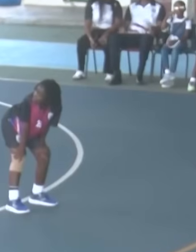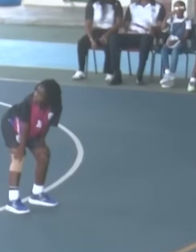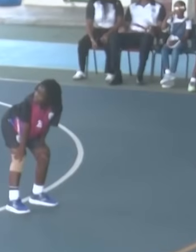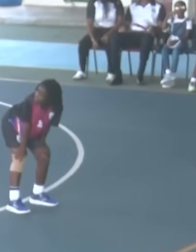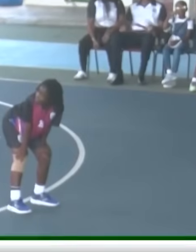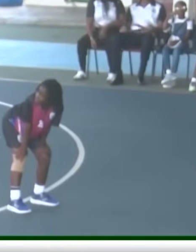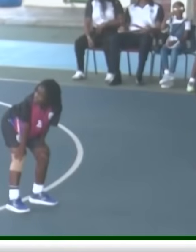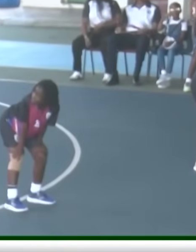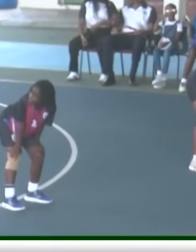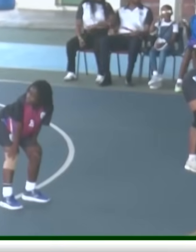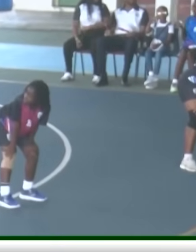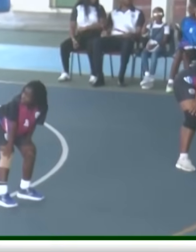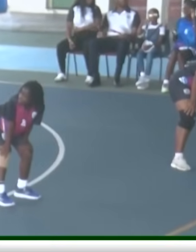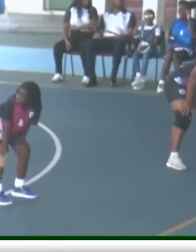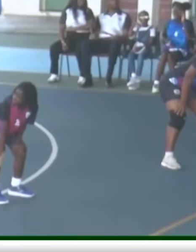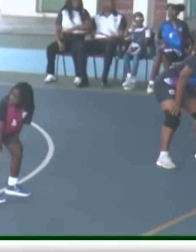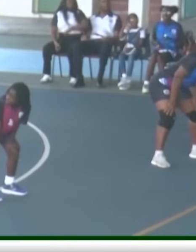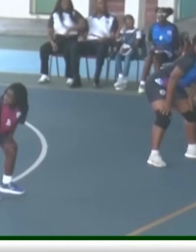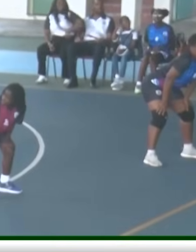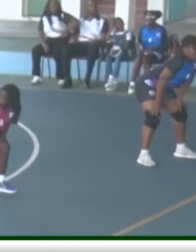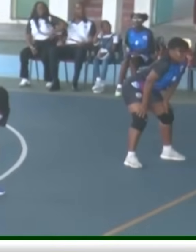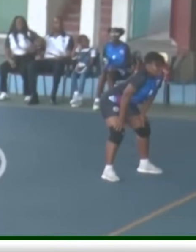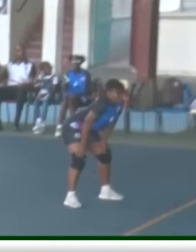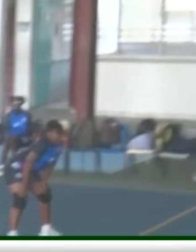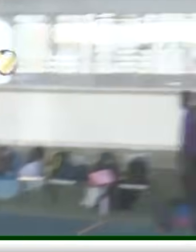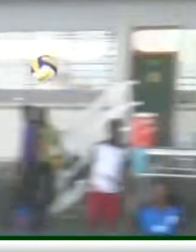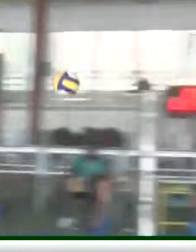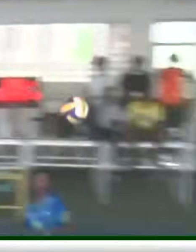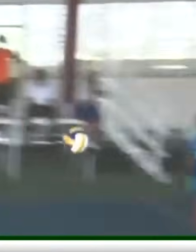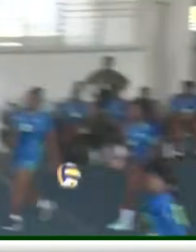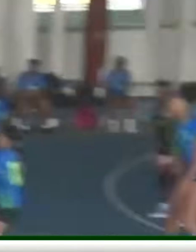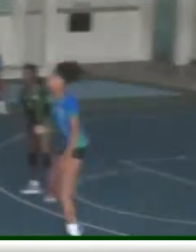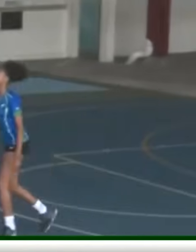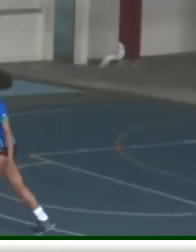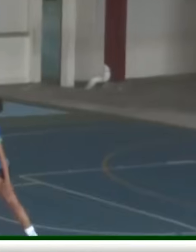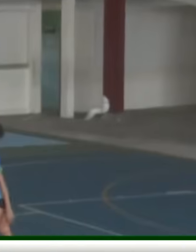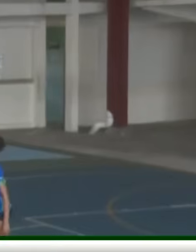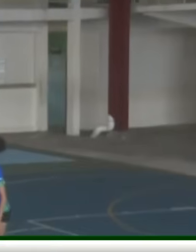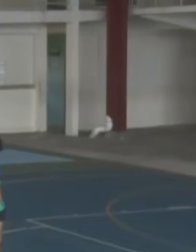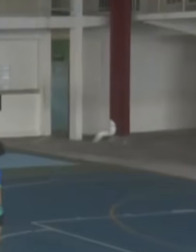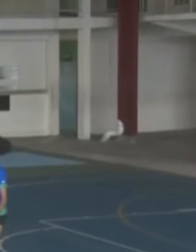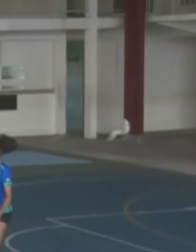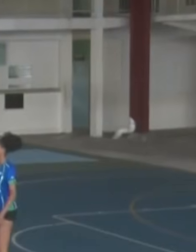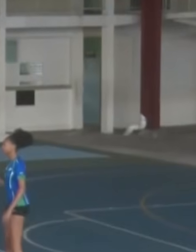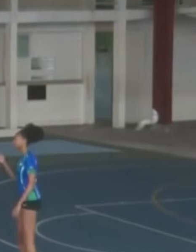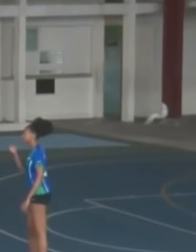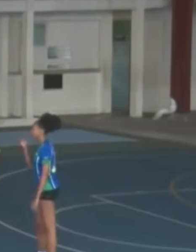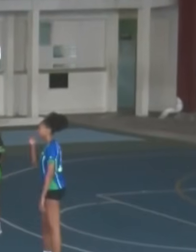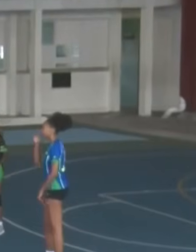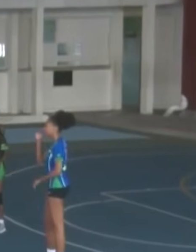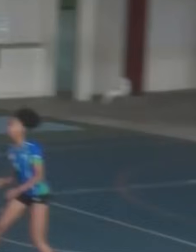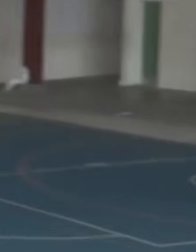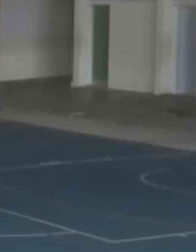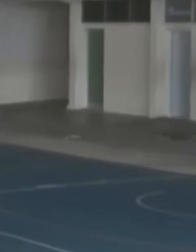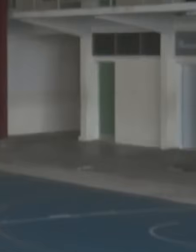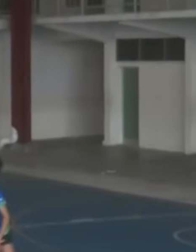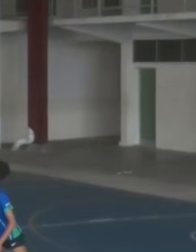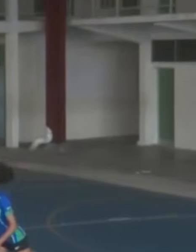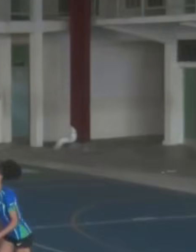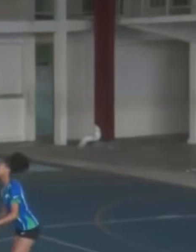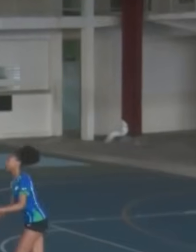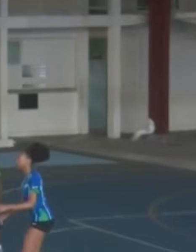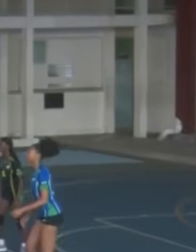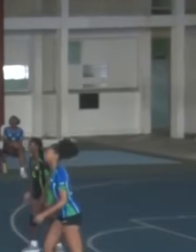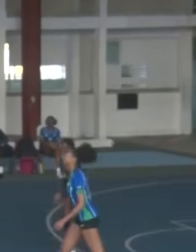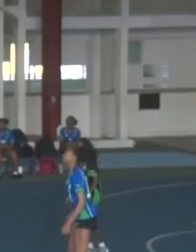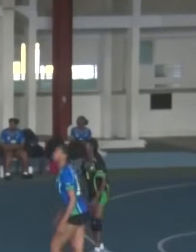St. Michael's School Cougars to the right of screen at their home base, taking on Dighton Griffith School. Ace to the visitors. Both teams kept